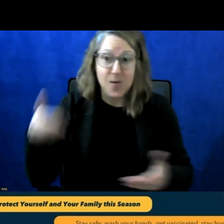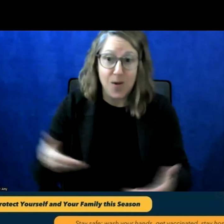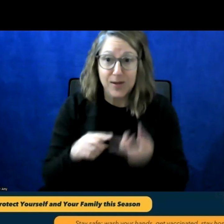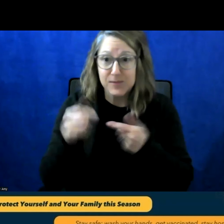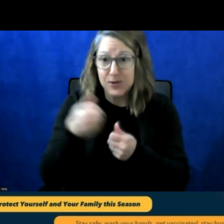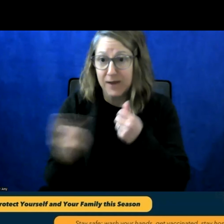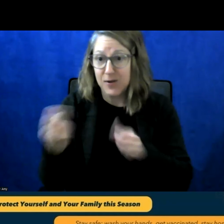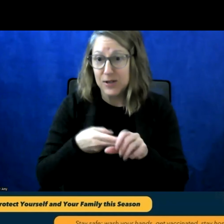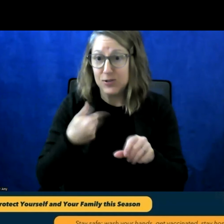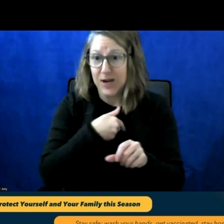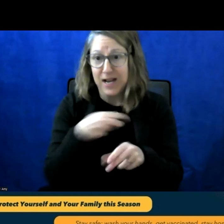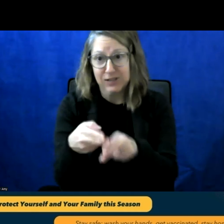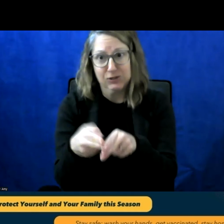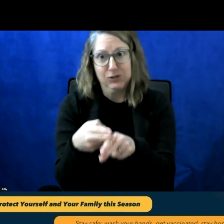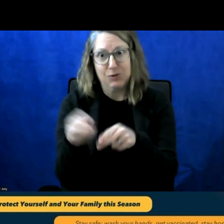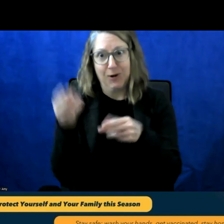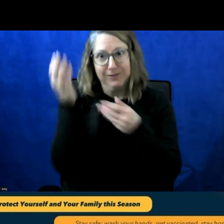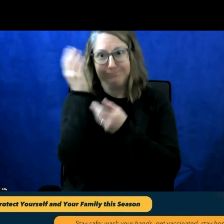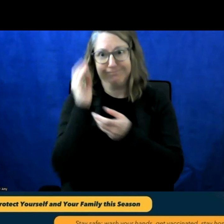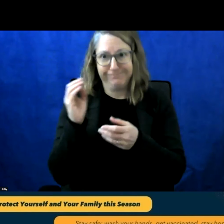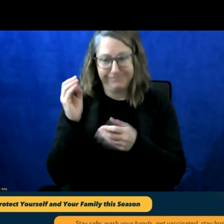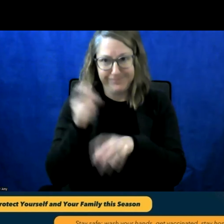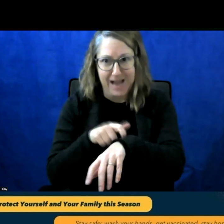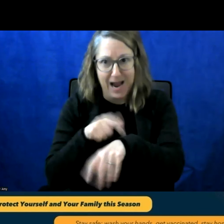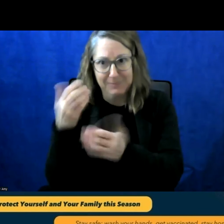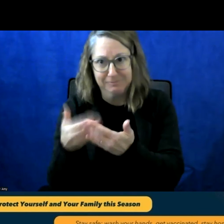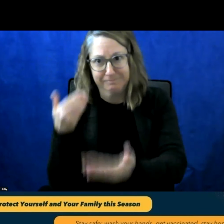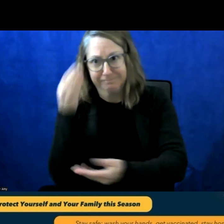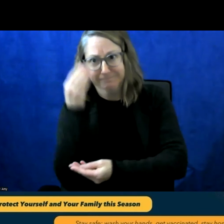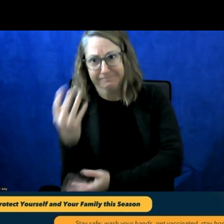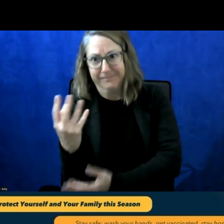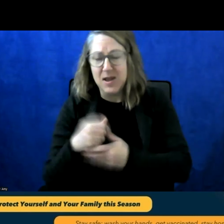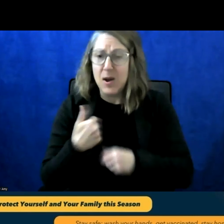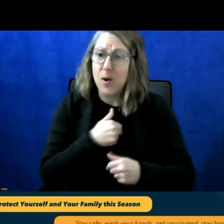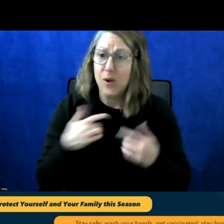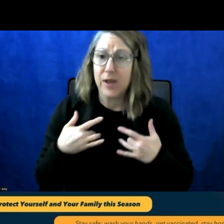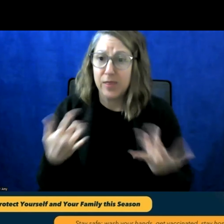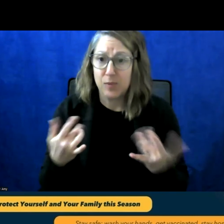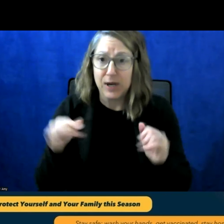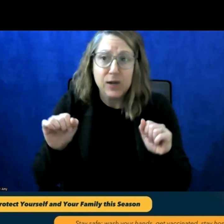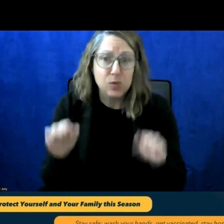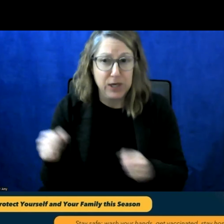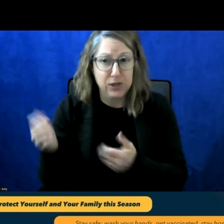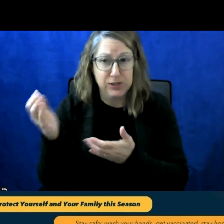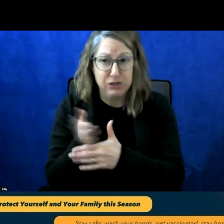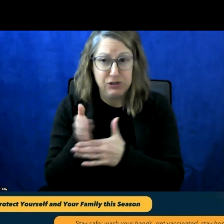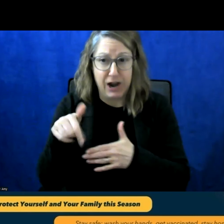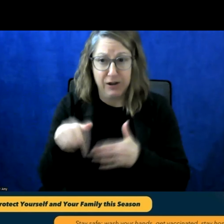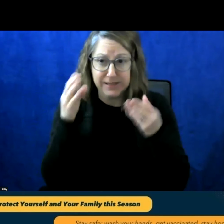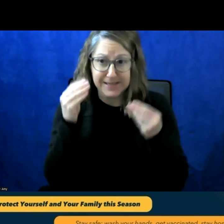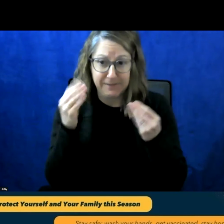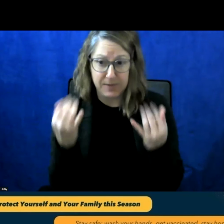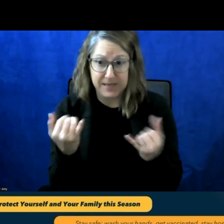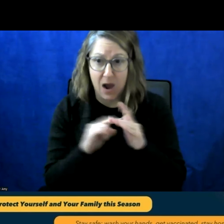on very short notice. We're so thrilled that we are able to bring this information to you at the start